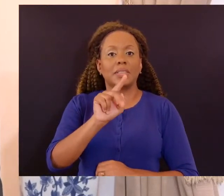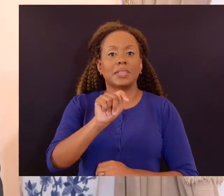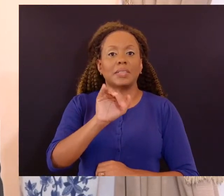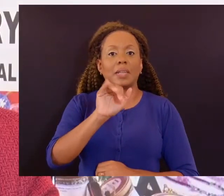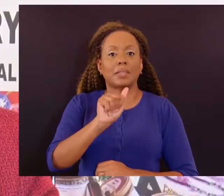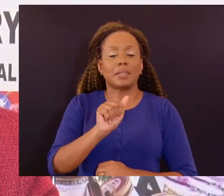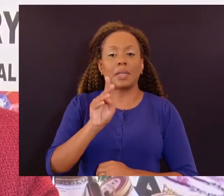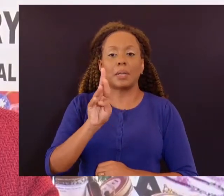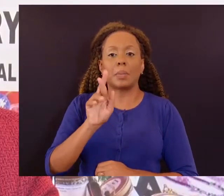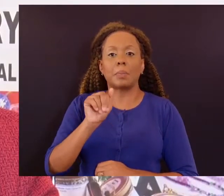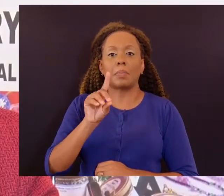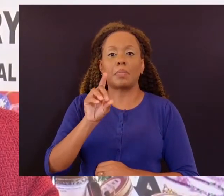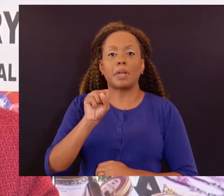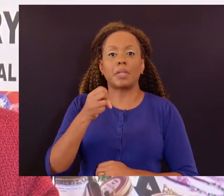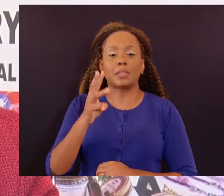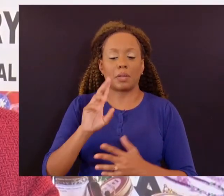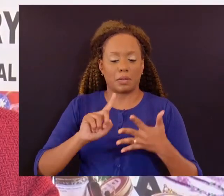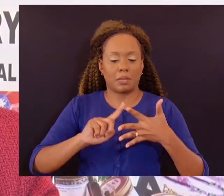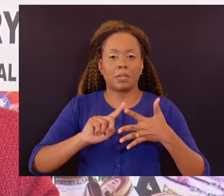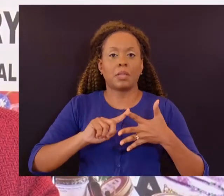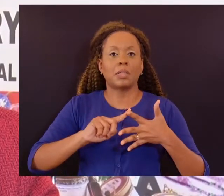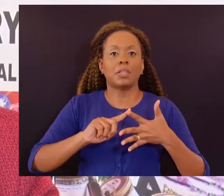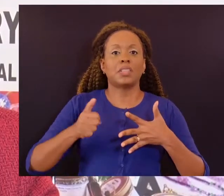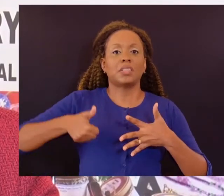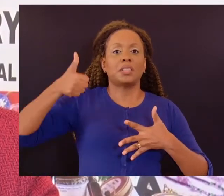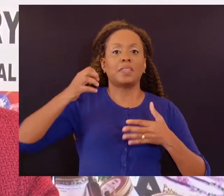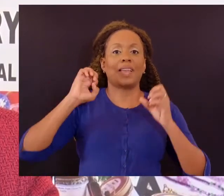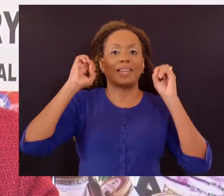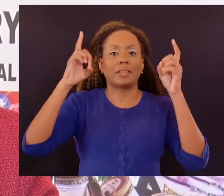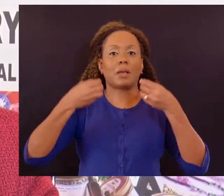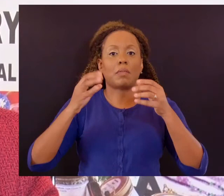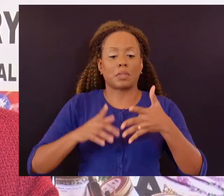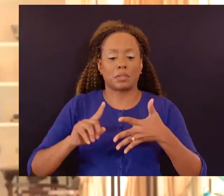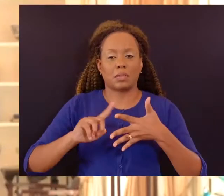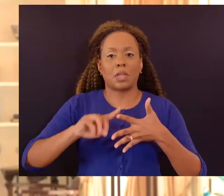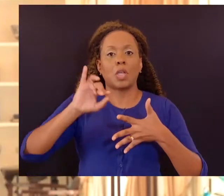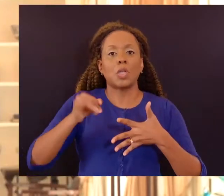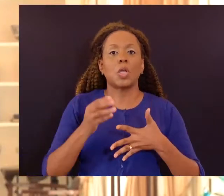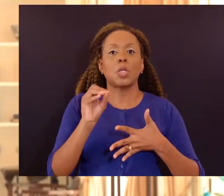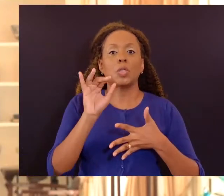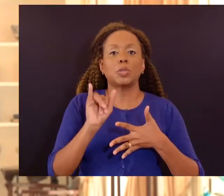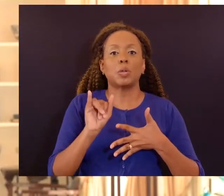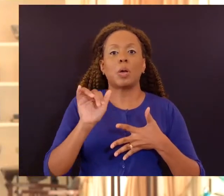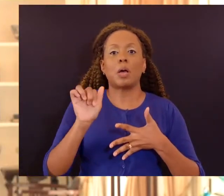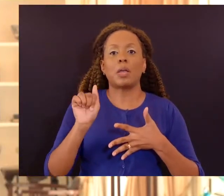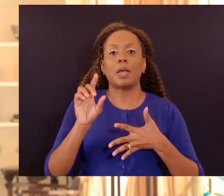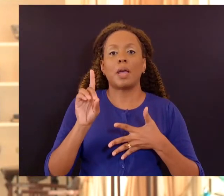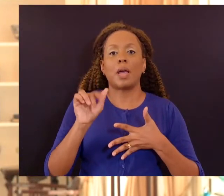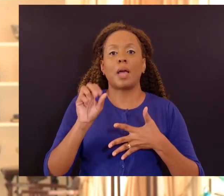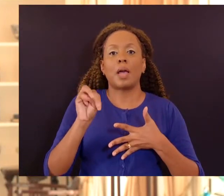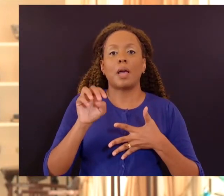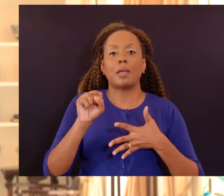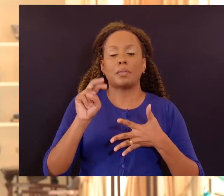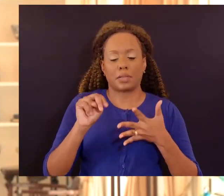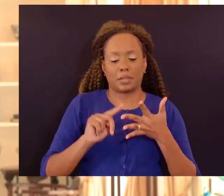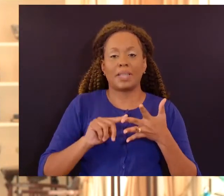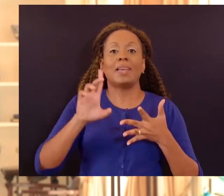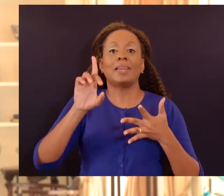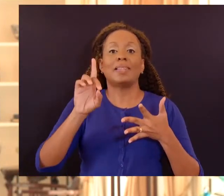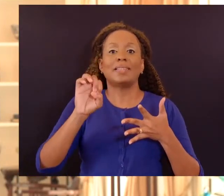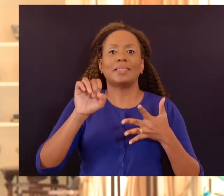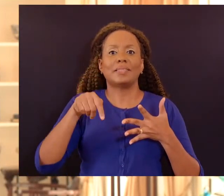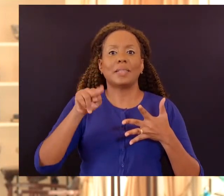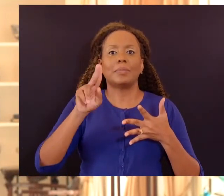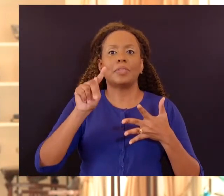Acting Chief Education Officer, Mrs. Joy Adamson, the Deputy Chief Education Officer and Local Registrar, Dr. Roderick Rudder, and